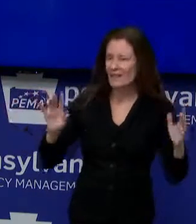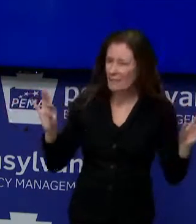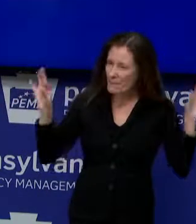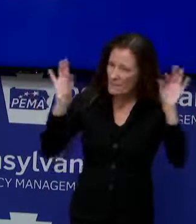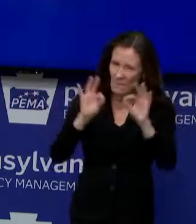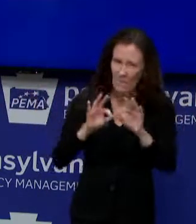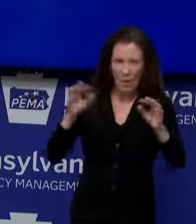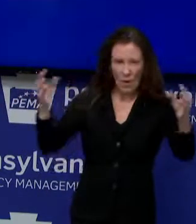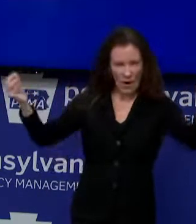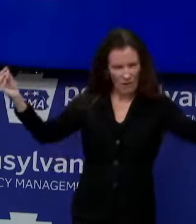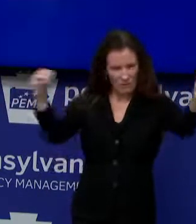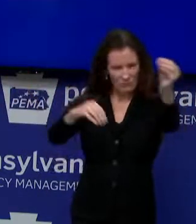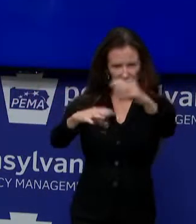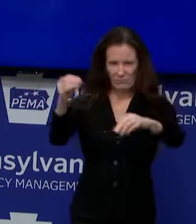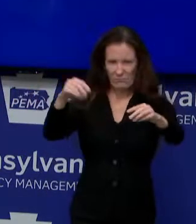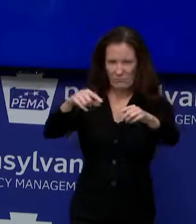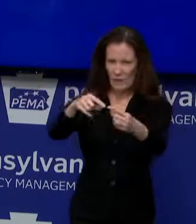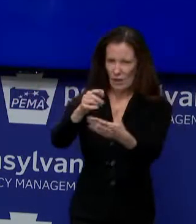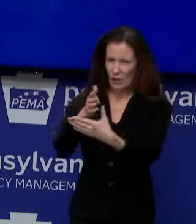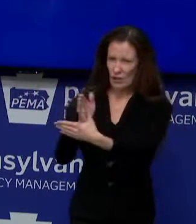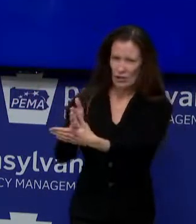and healthy democracy.